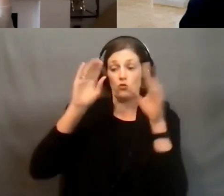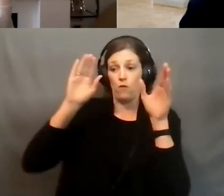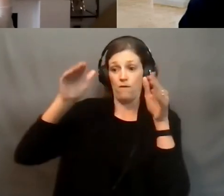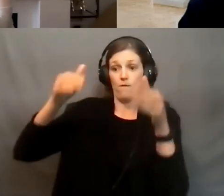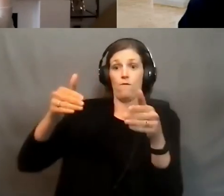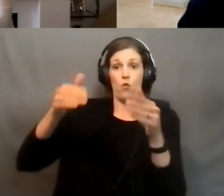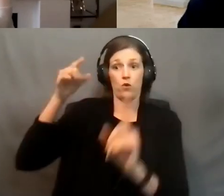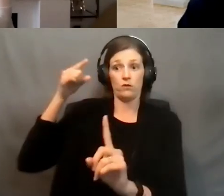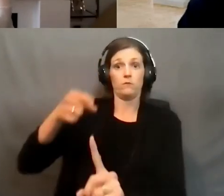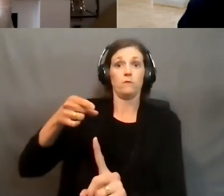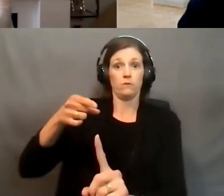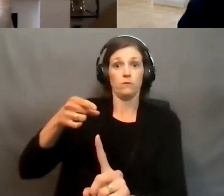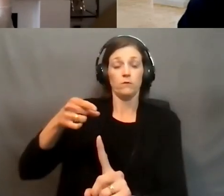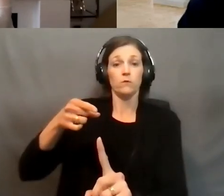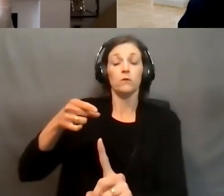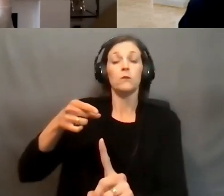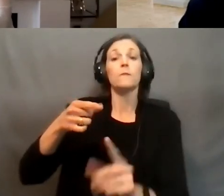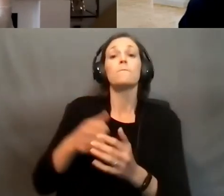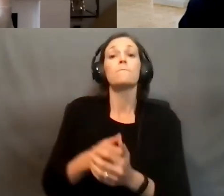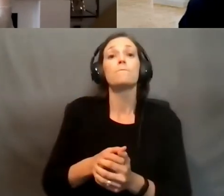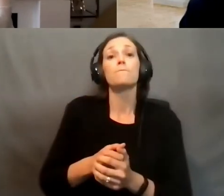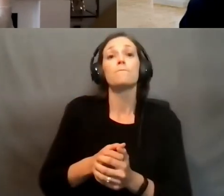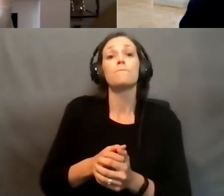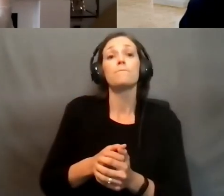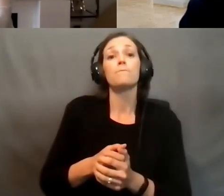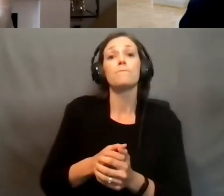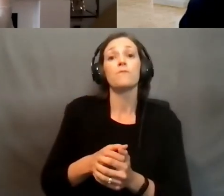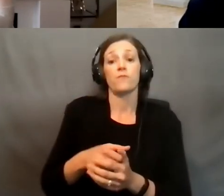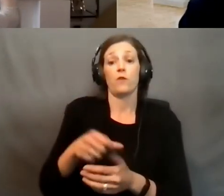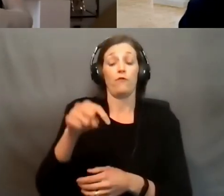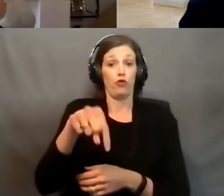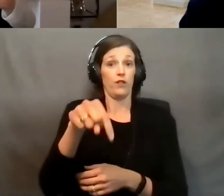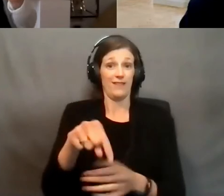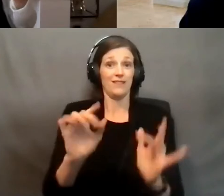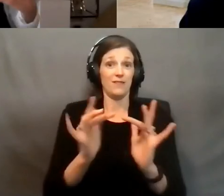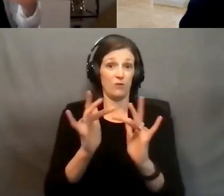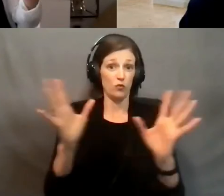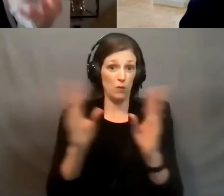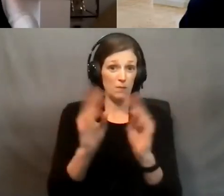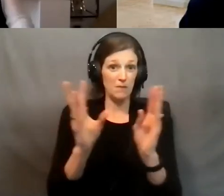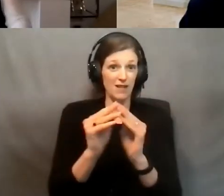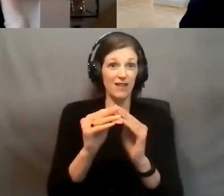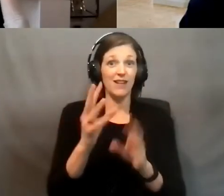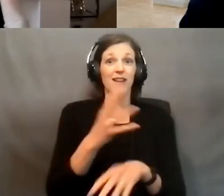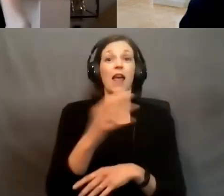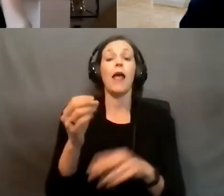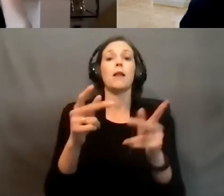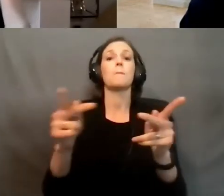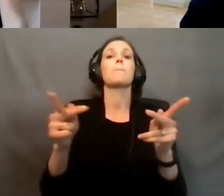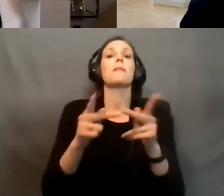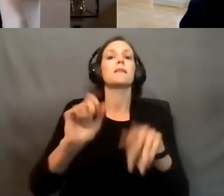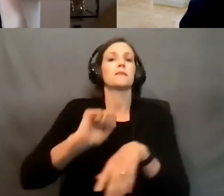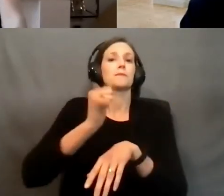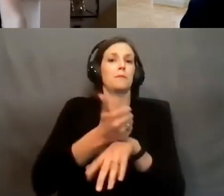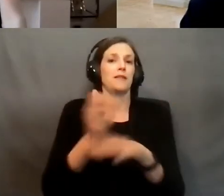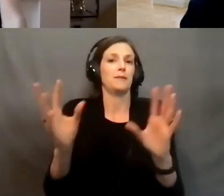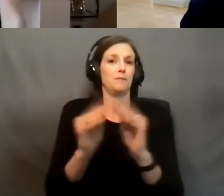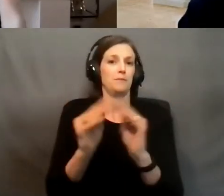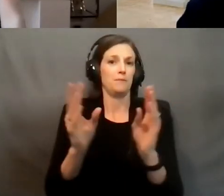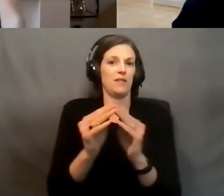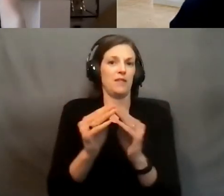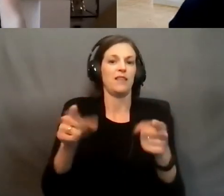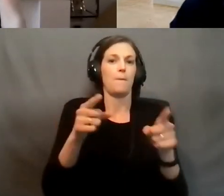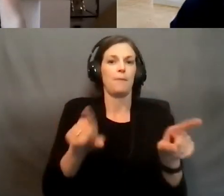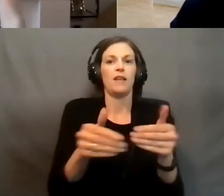of our attention for the virtual meeting and for place-based meetings that unfold thereafter.